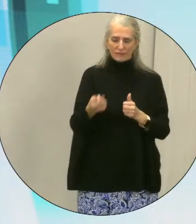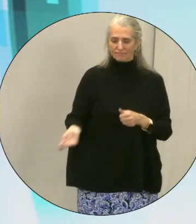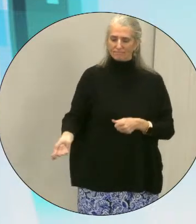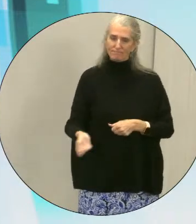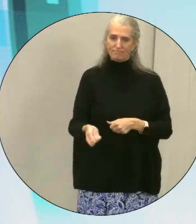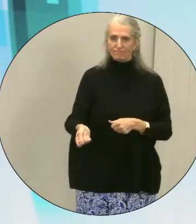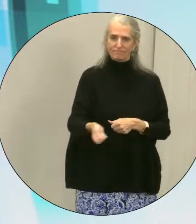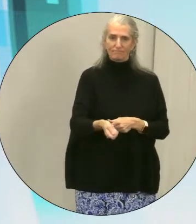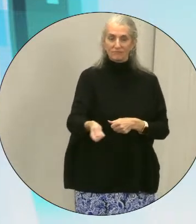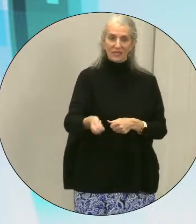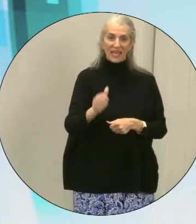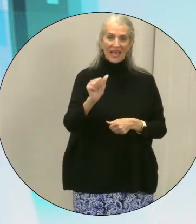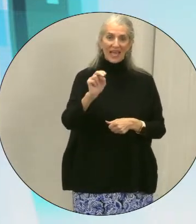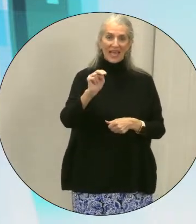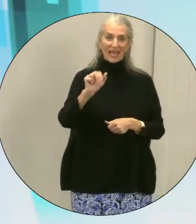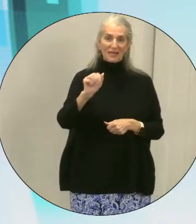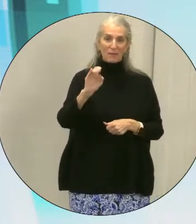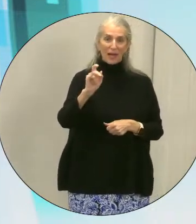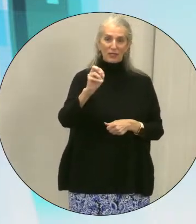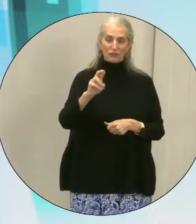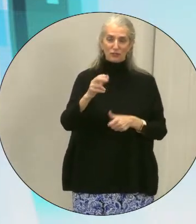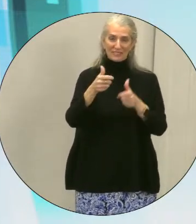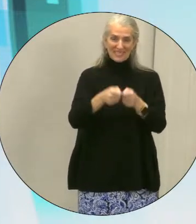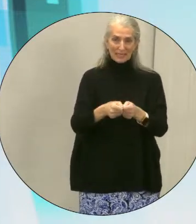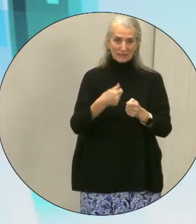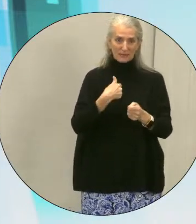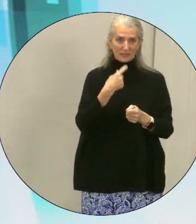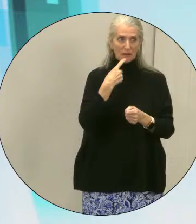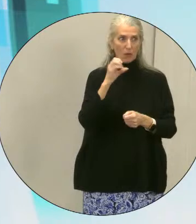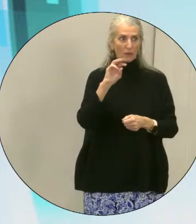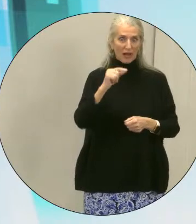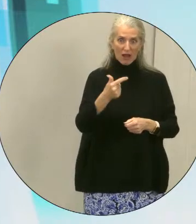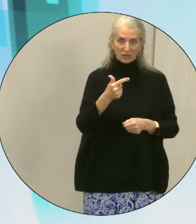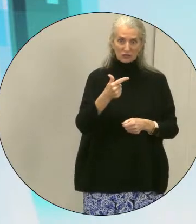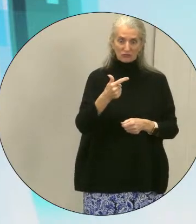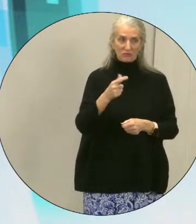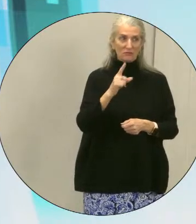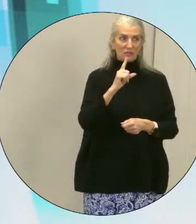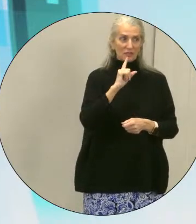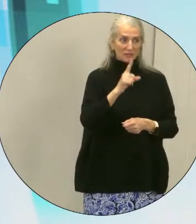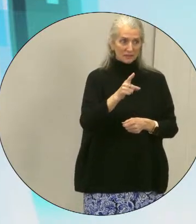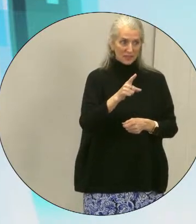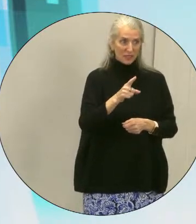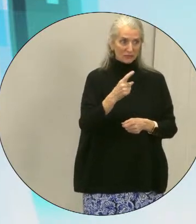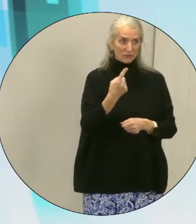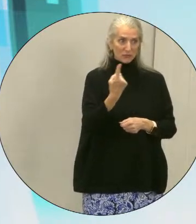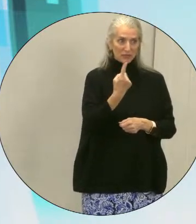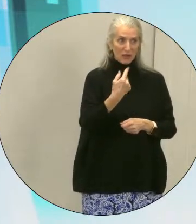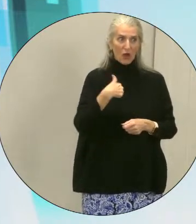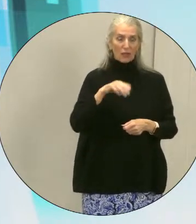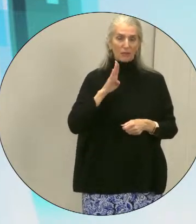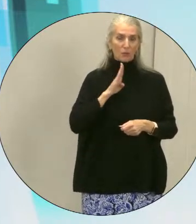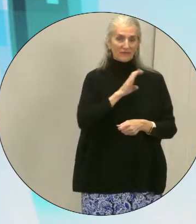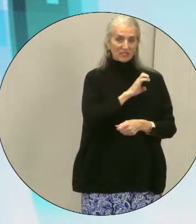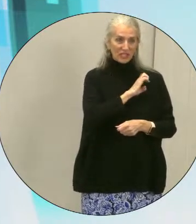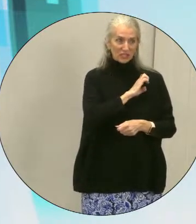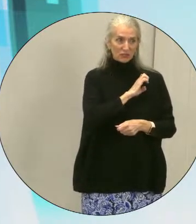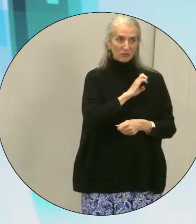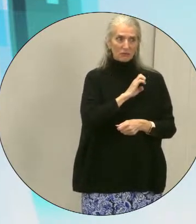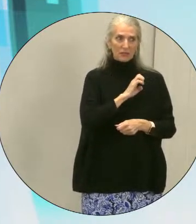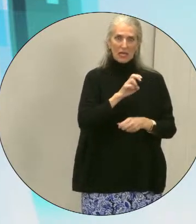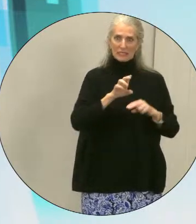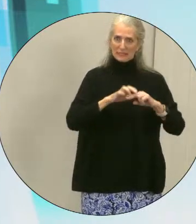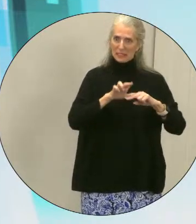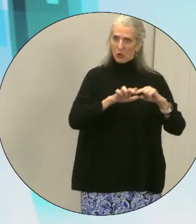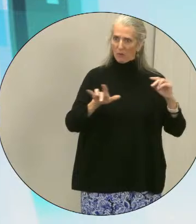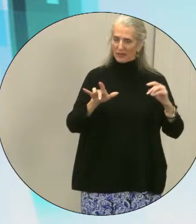and Anna Binder texted me, and she said, oh my gosh, there's a seat open on the Nevada Board of Education. And I thought, you know what? It